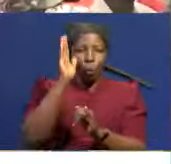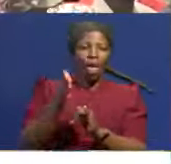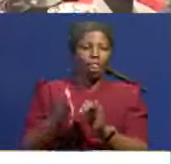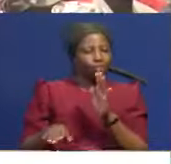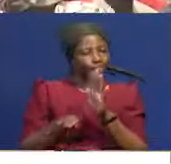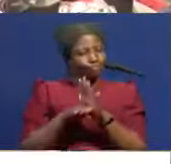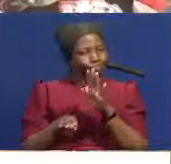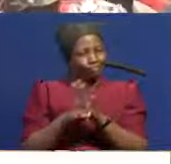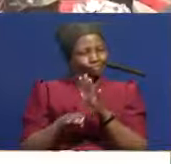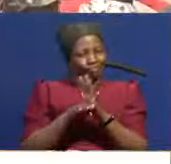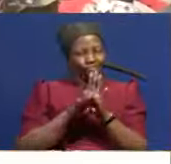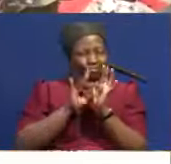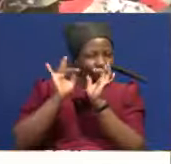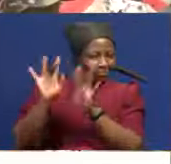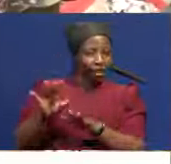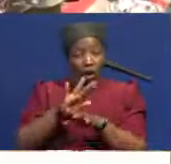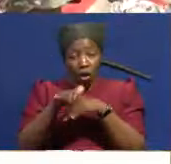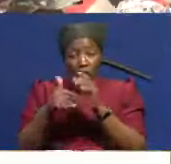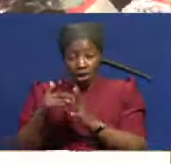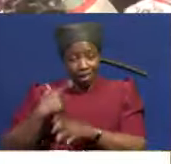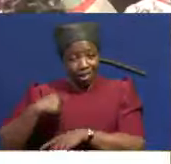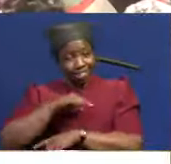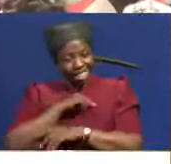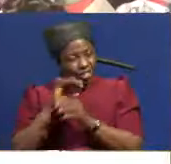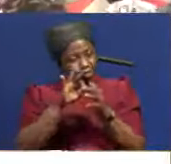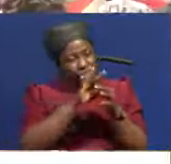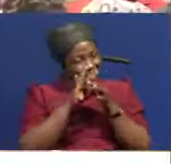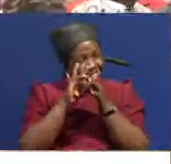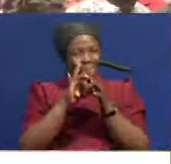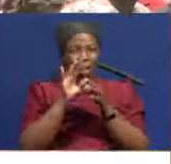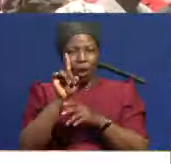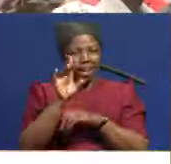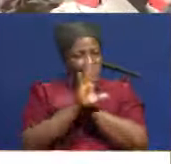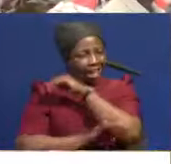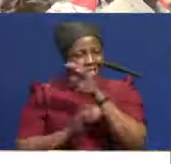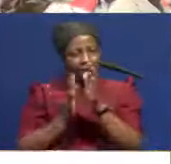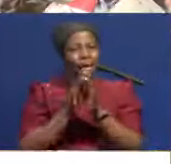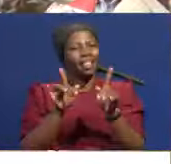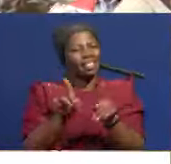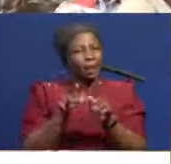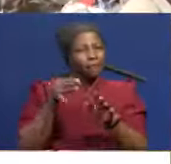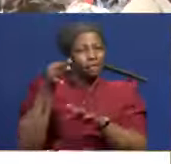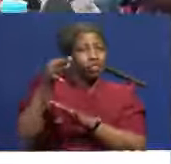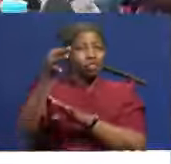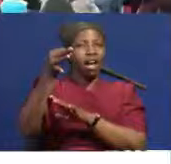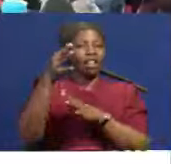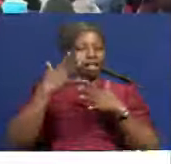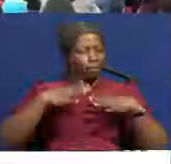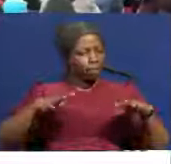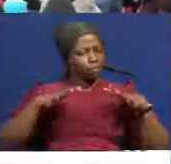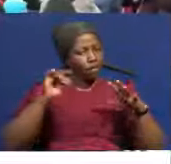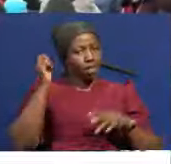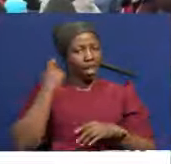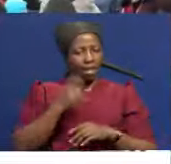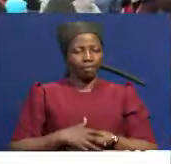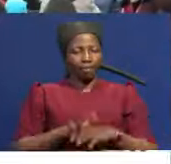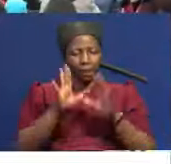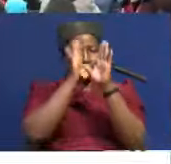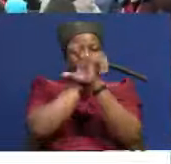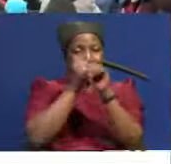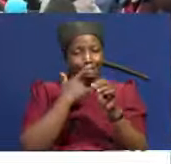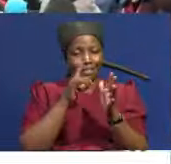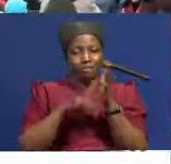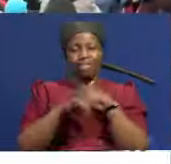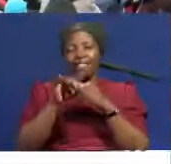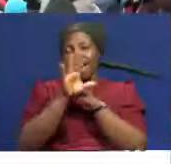Sisi wote ni ndugu moja jameni. We are one people, one nation, with a common destiny, the people of Kenya. The head of state says the country cannot